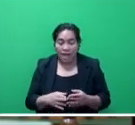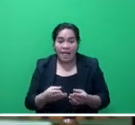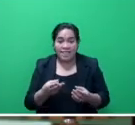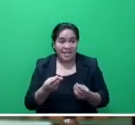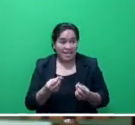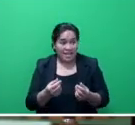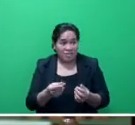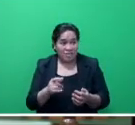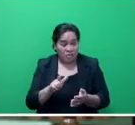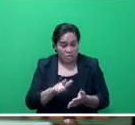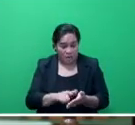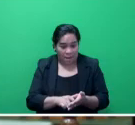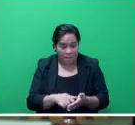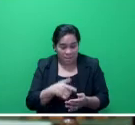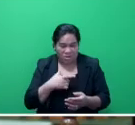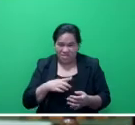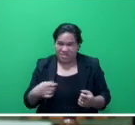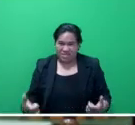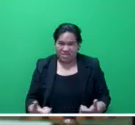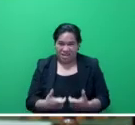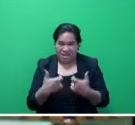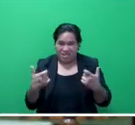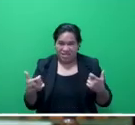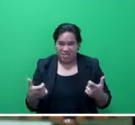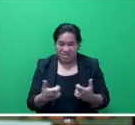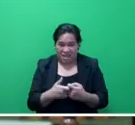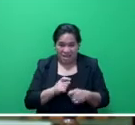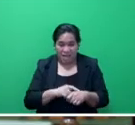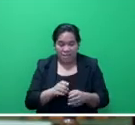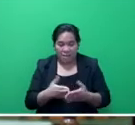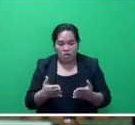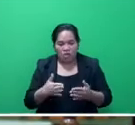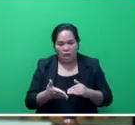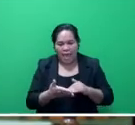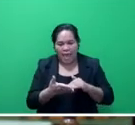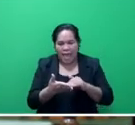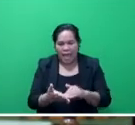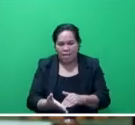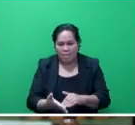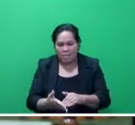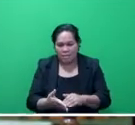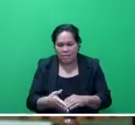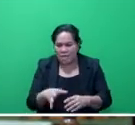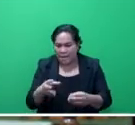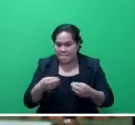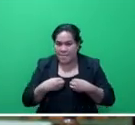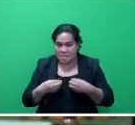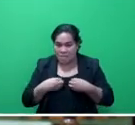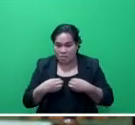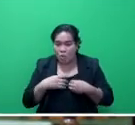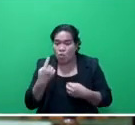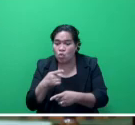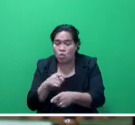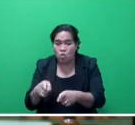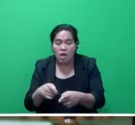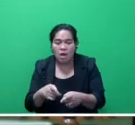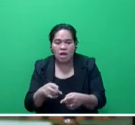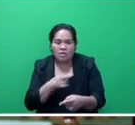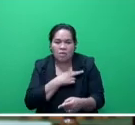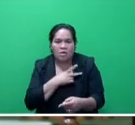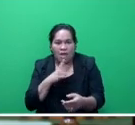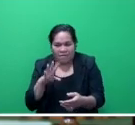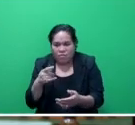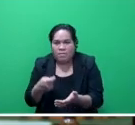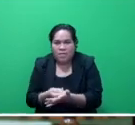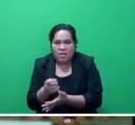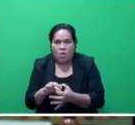pressure in these challenging times are a given. To help ease the overhead cost of businesses that pay rent, an increased tax deduction